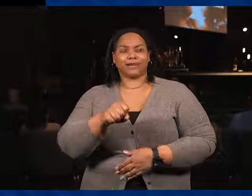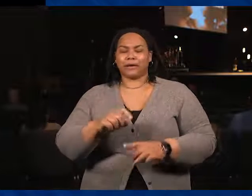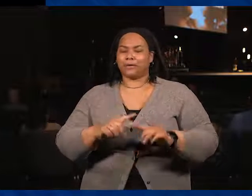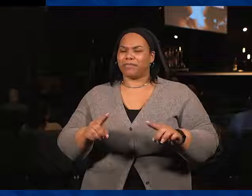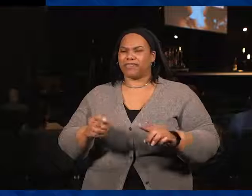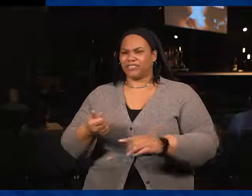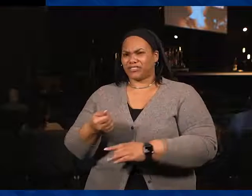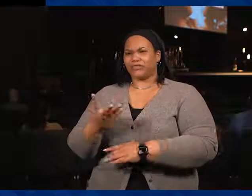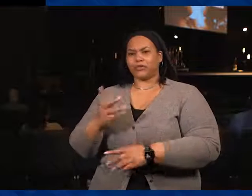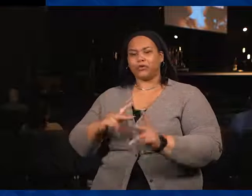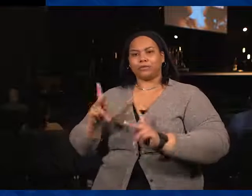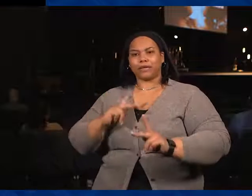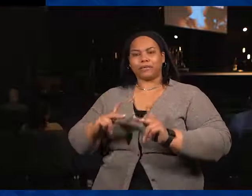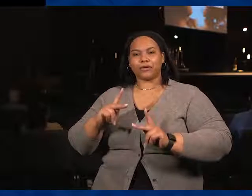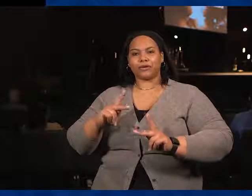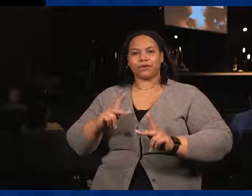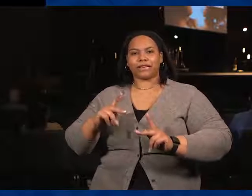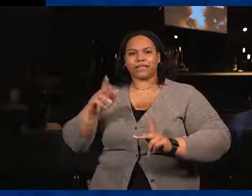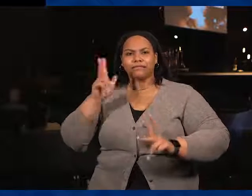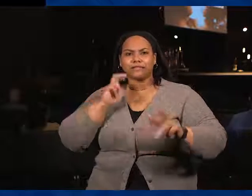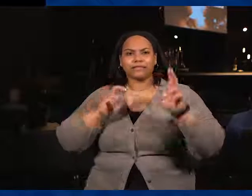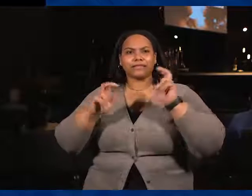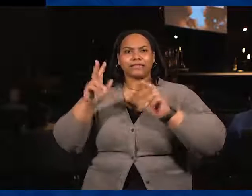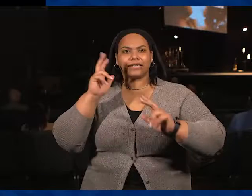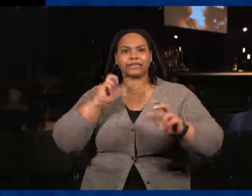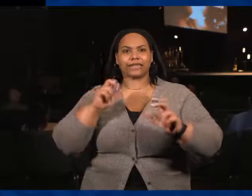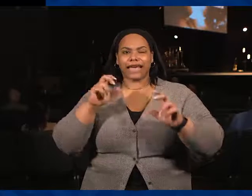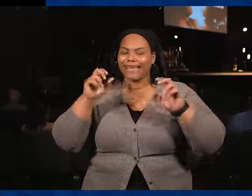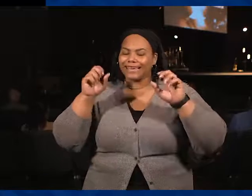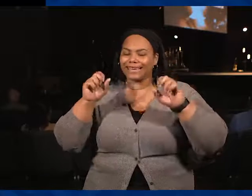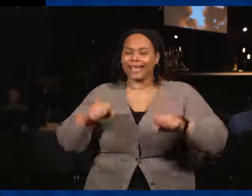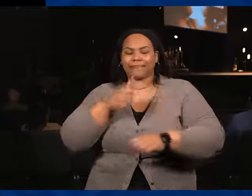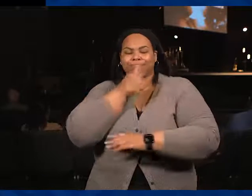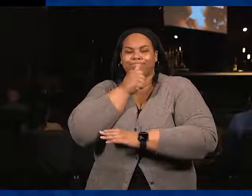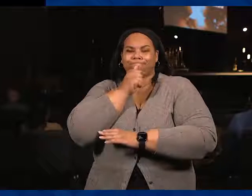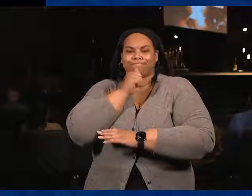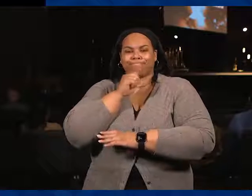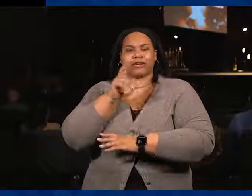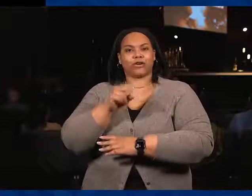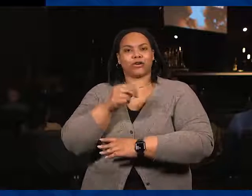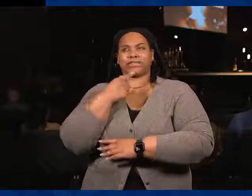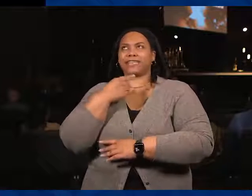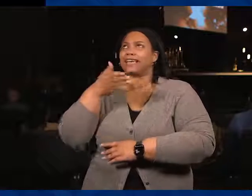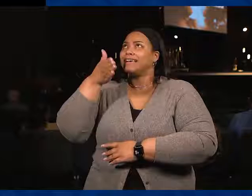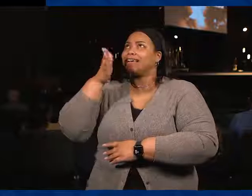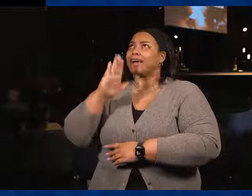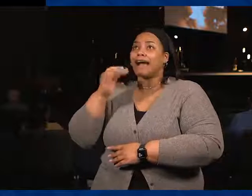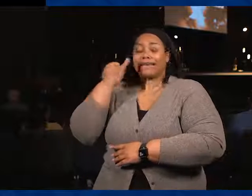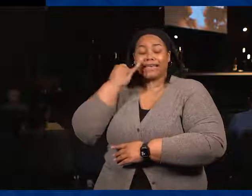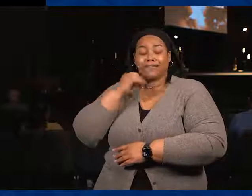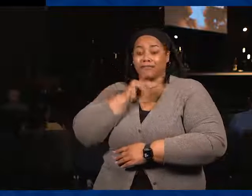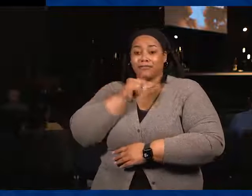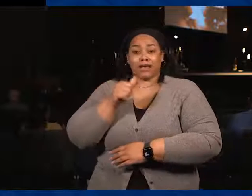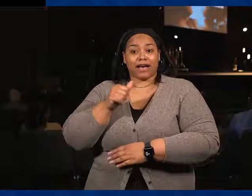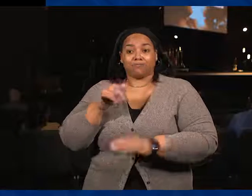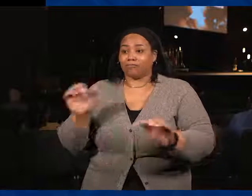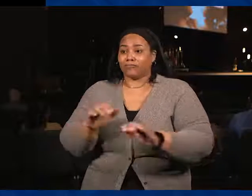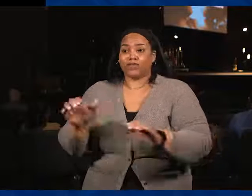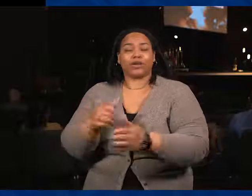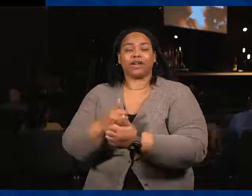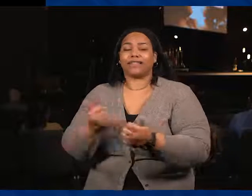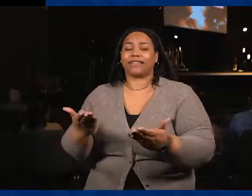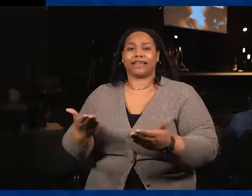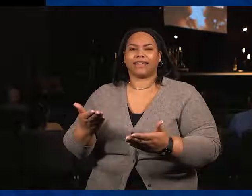people listening to me who can endure and know and say, God, if you don't do it, I still bless you, I still worship you, I